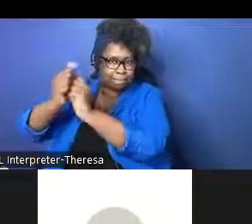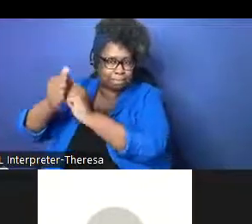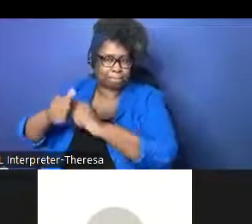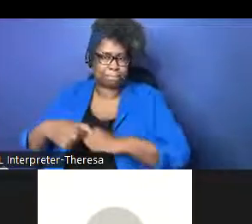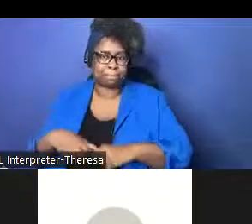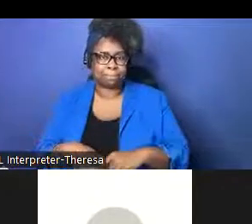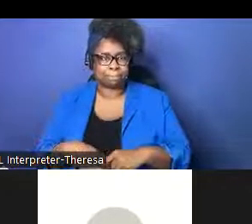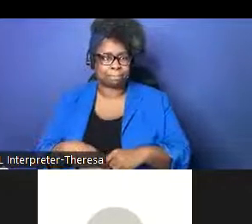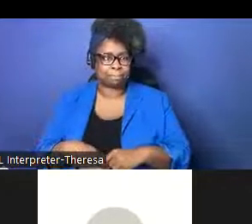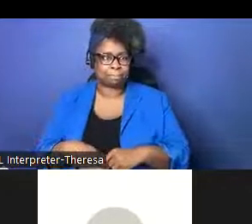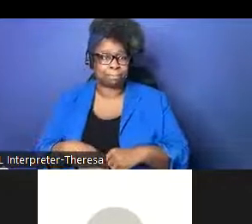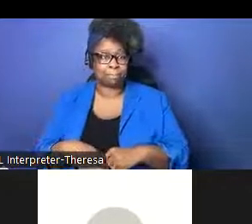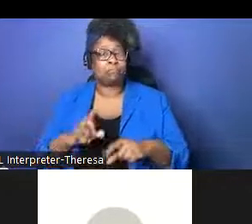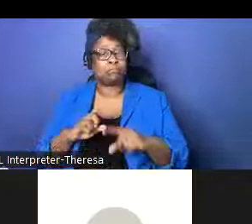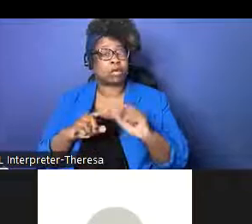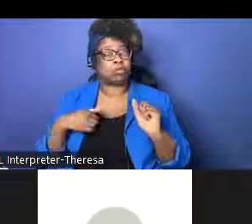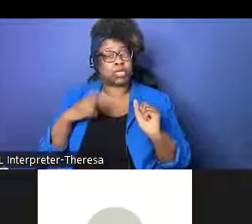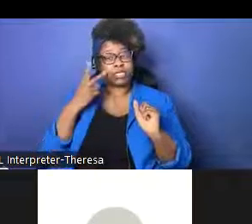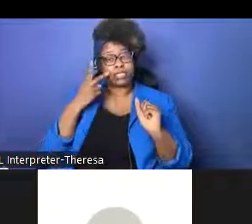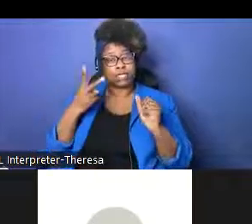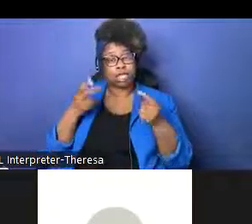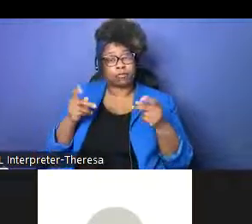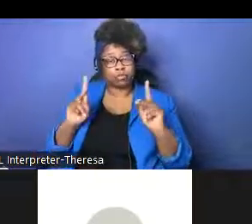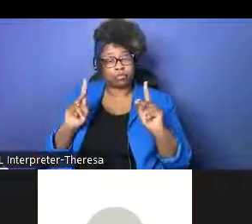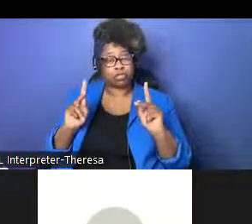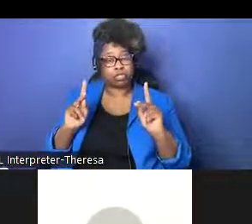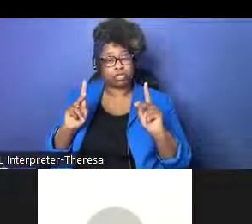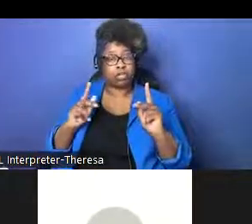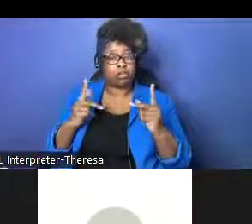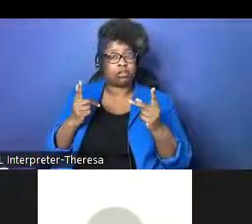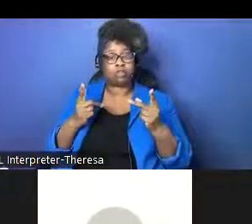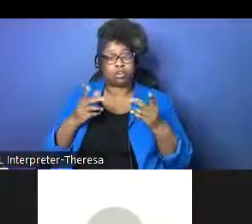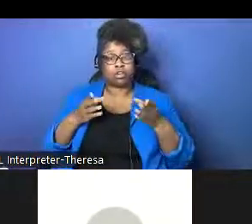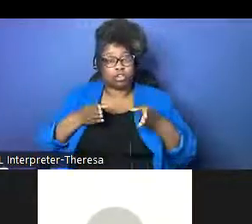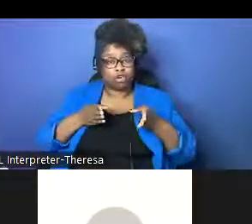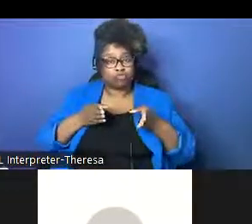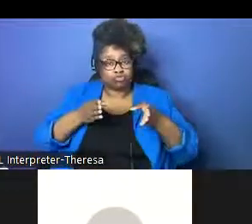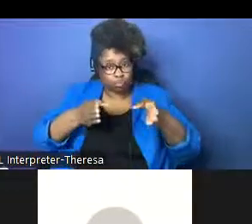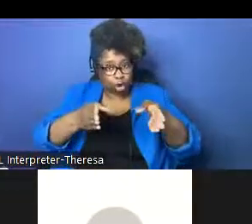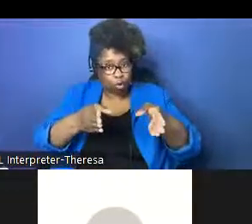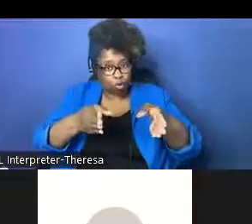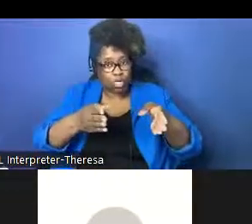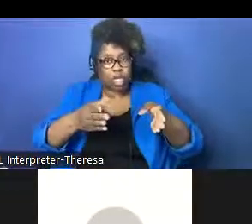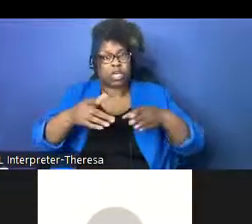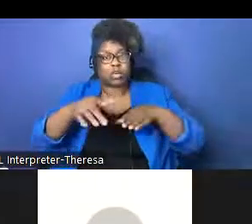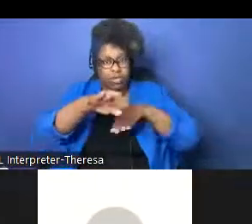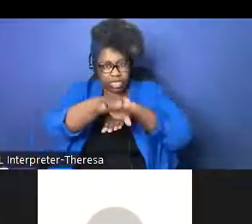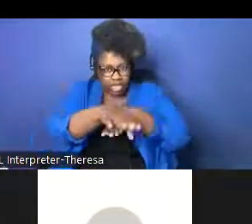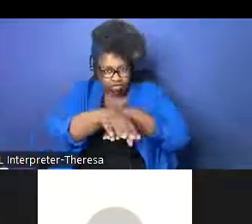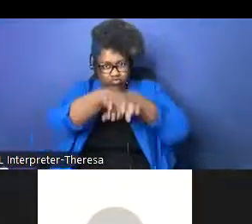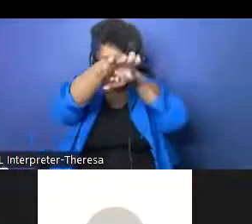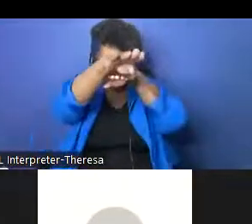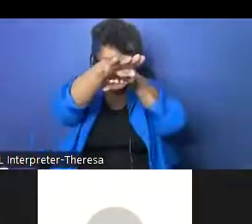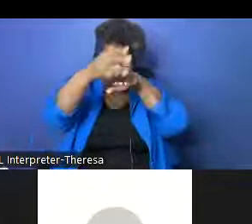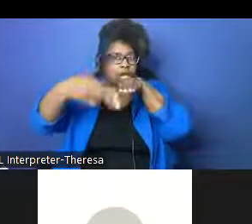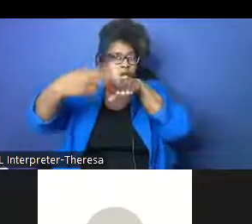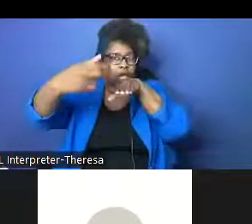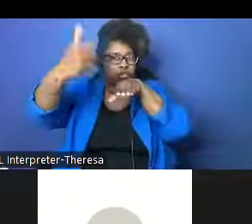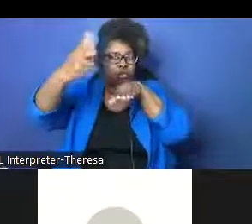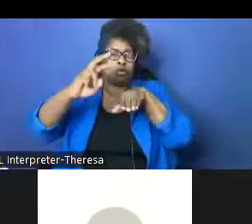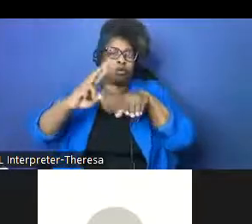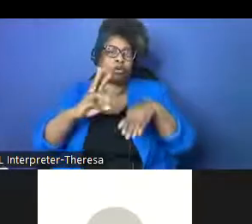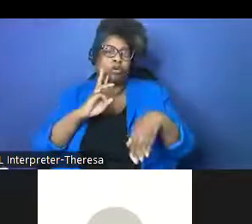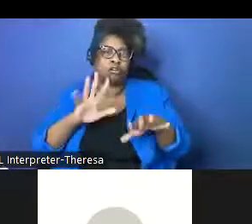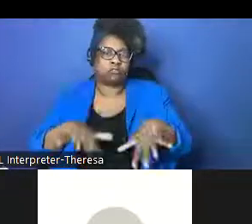then we see the opportunity for something like the road raising that we saw earlier, or a flood wall